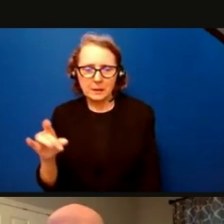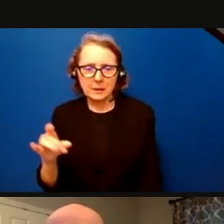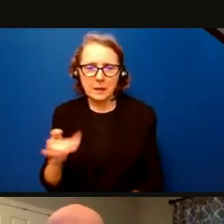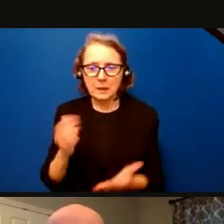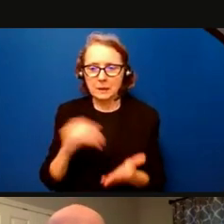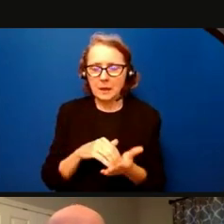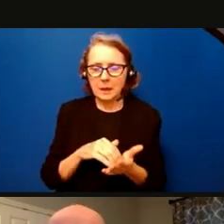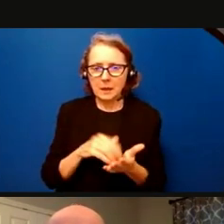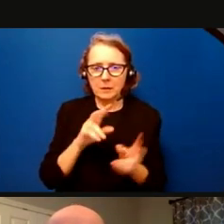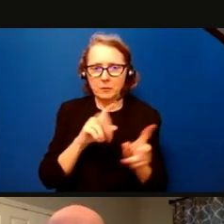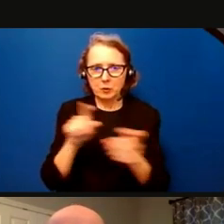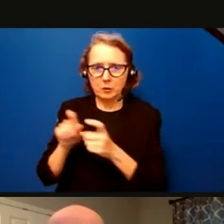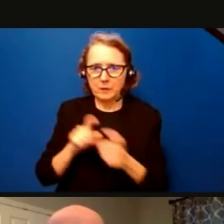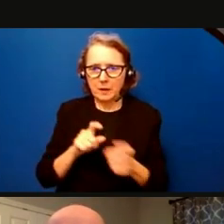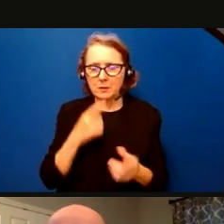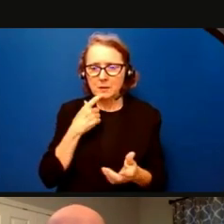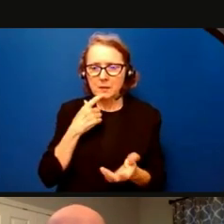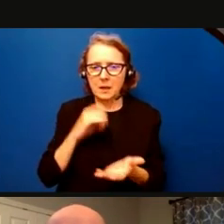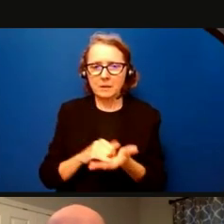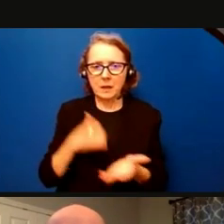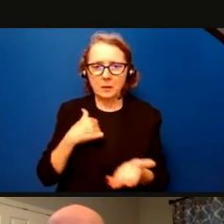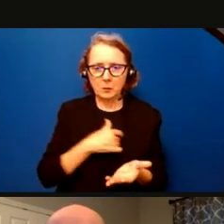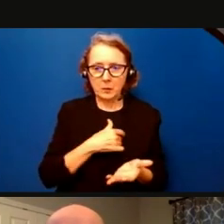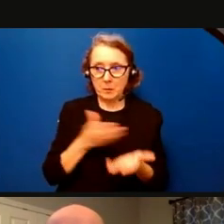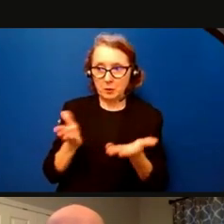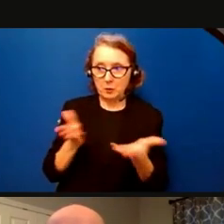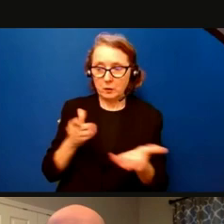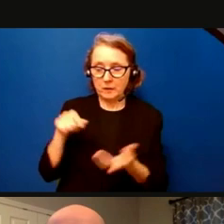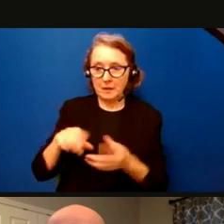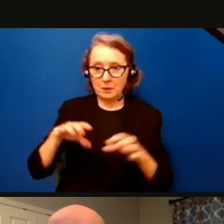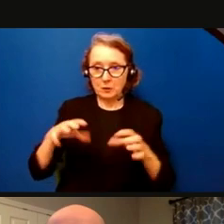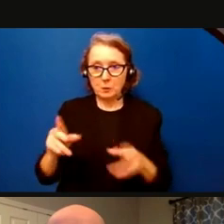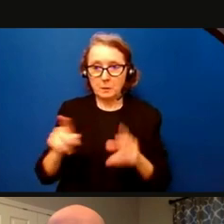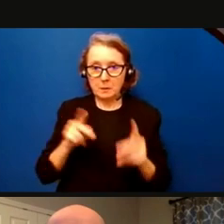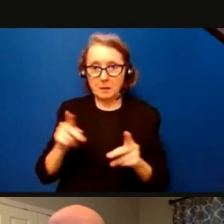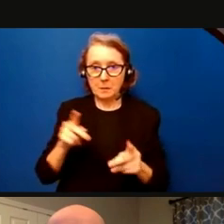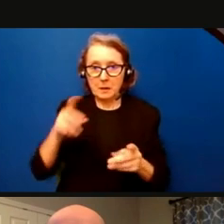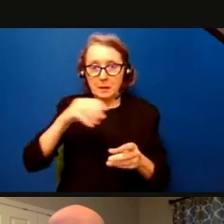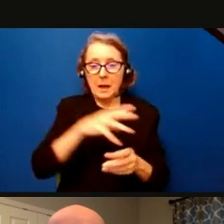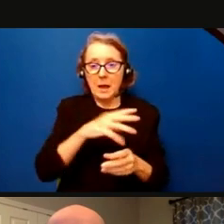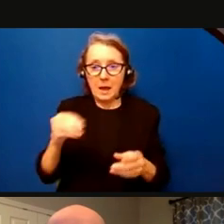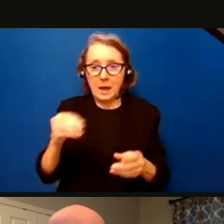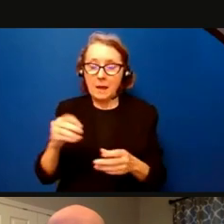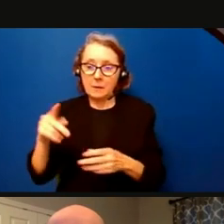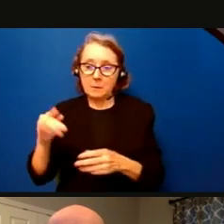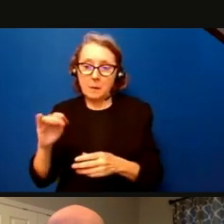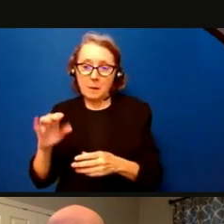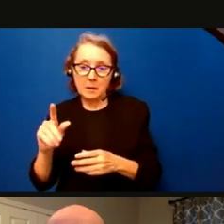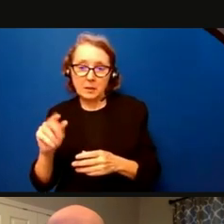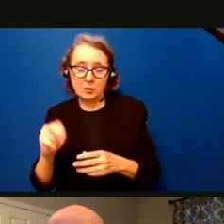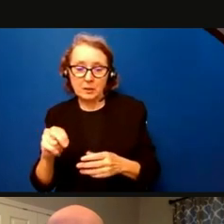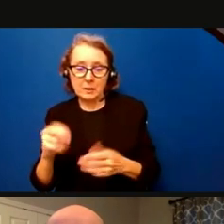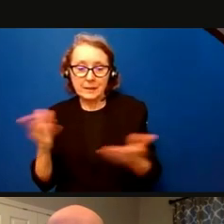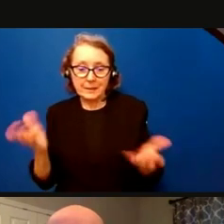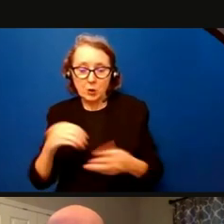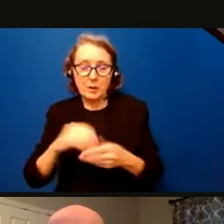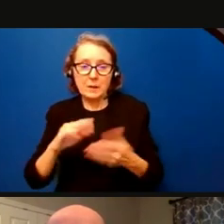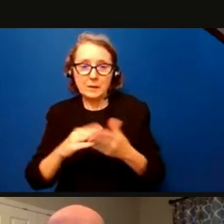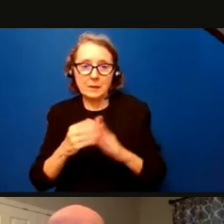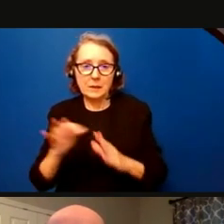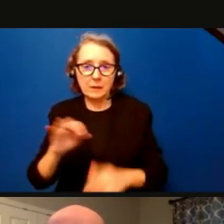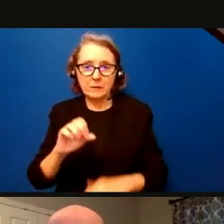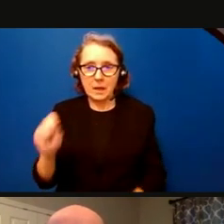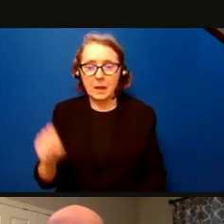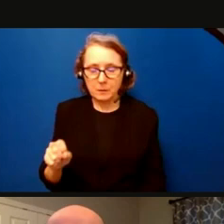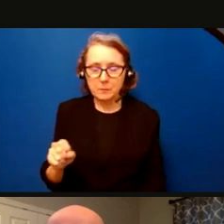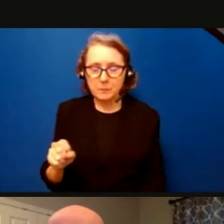again, the surveys are saying that we've been serving this population and the population exists right here in the city of Salem to be